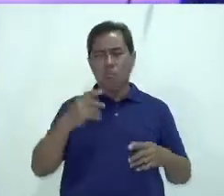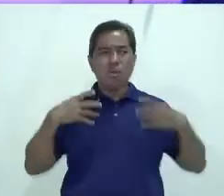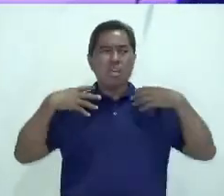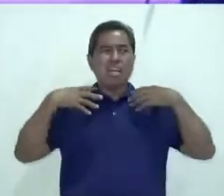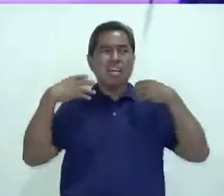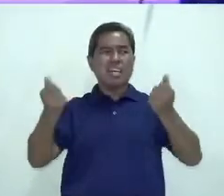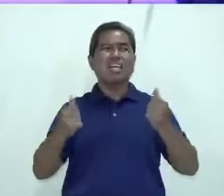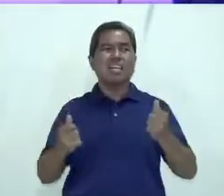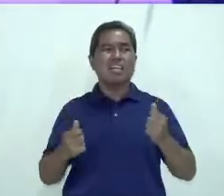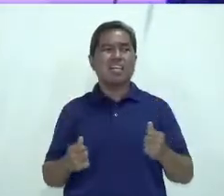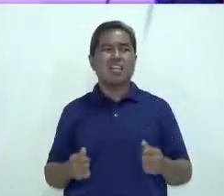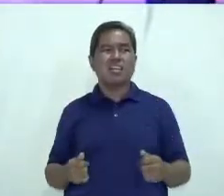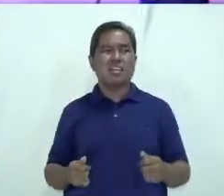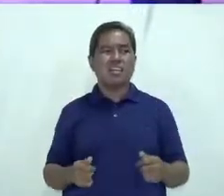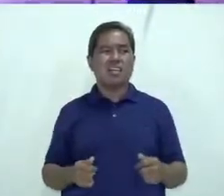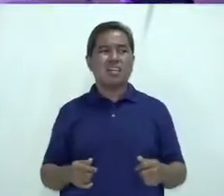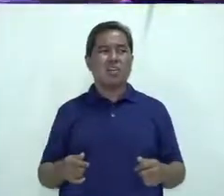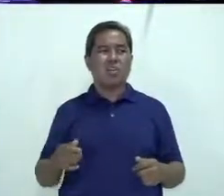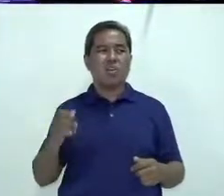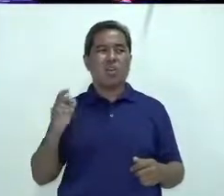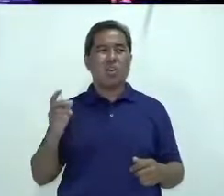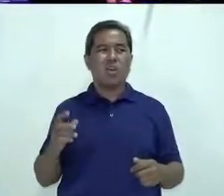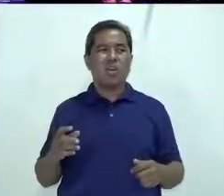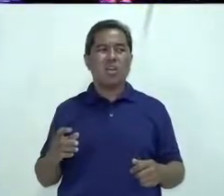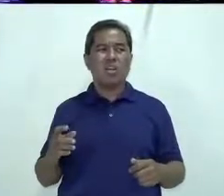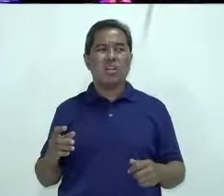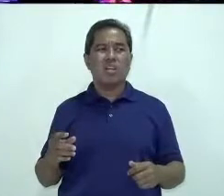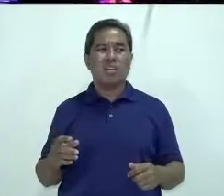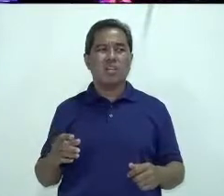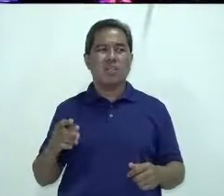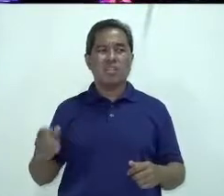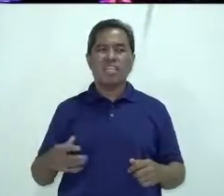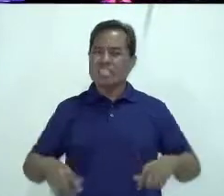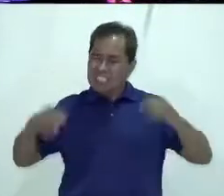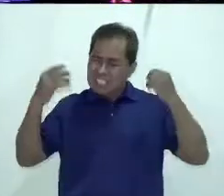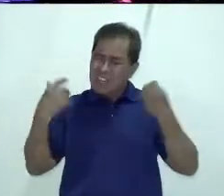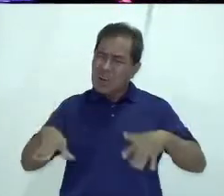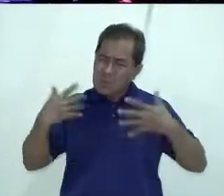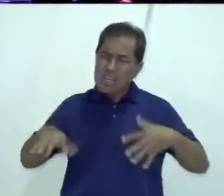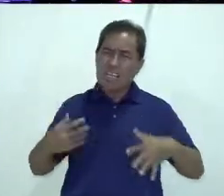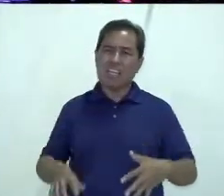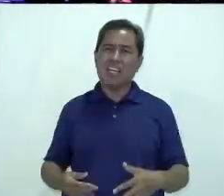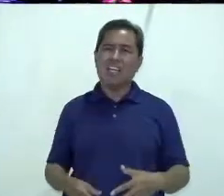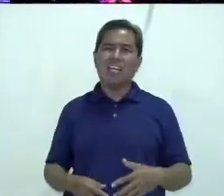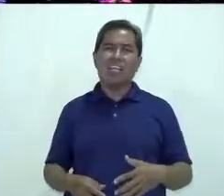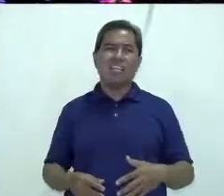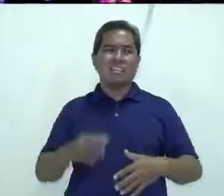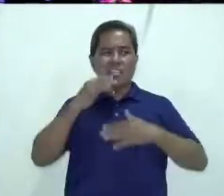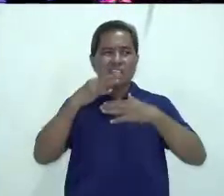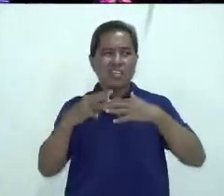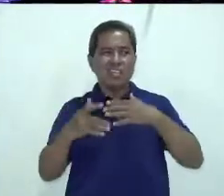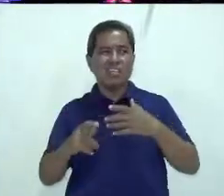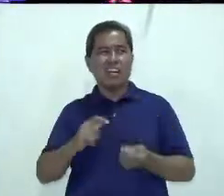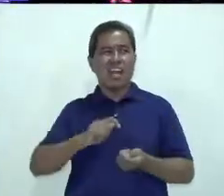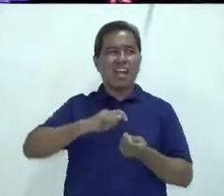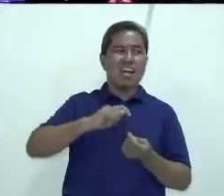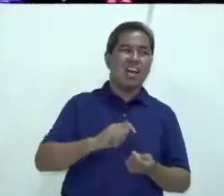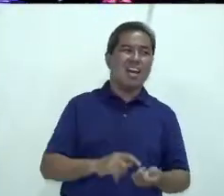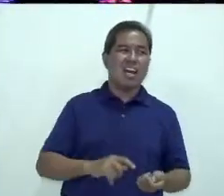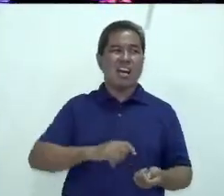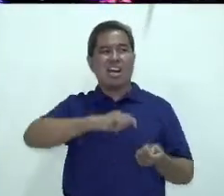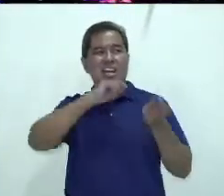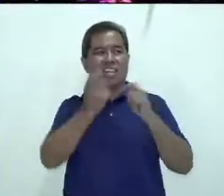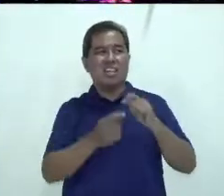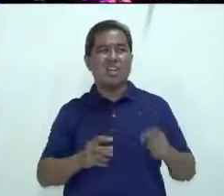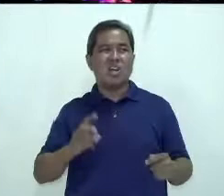day that she really thanked God because she already finished the blood transfusion. And she is so, I really